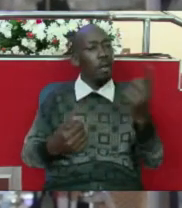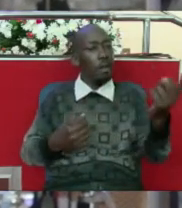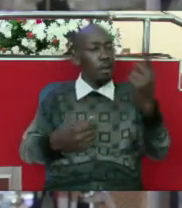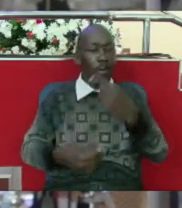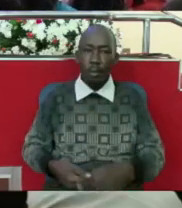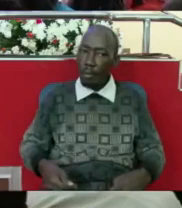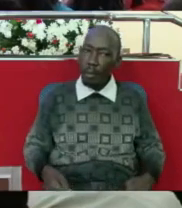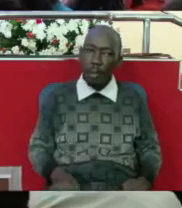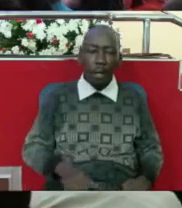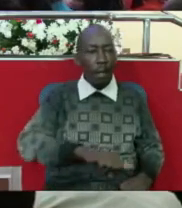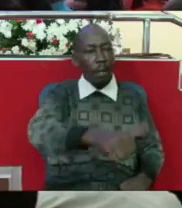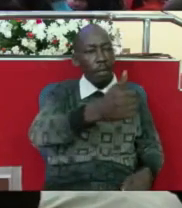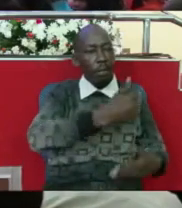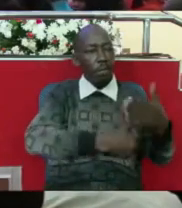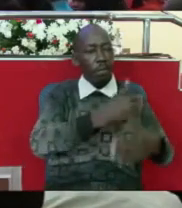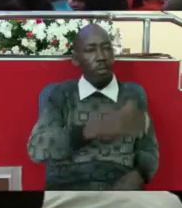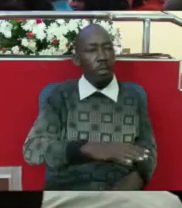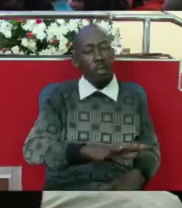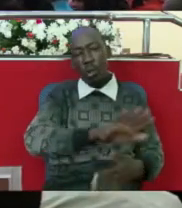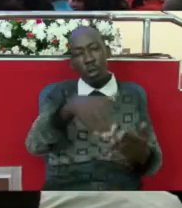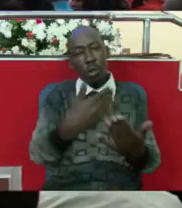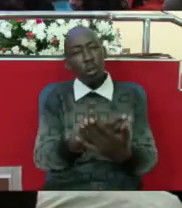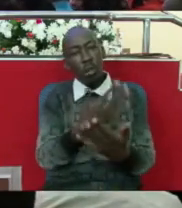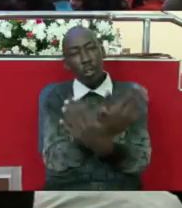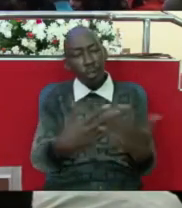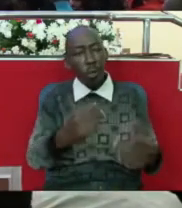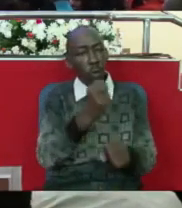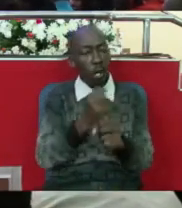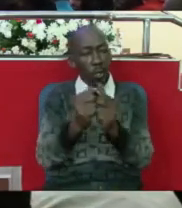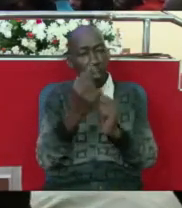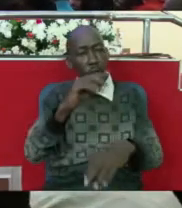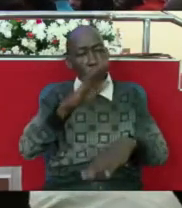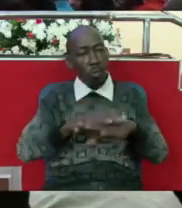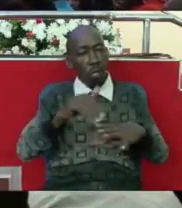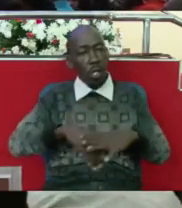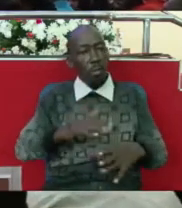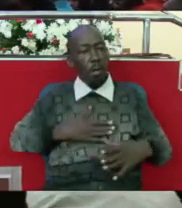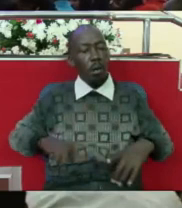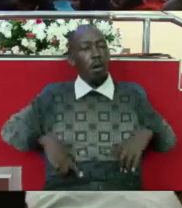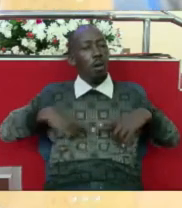Turn to the other neighbor and say, all things are working together for good in my life.